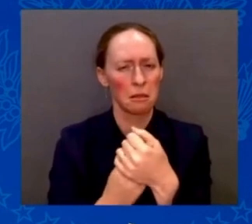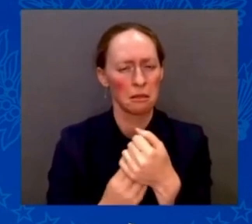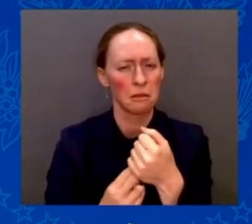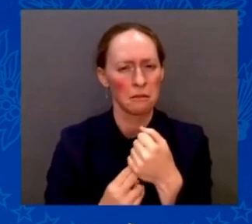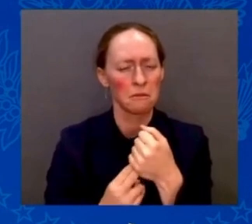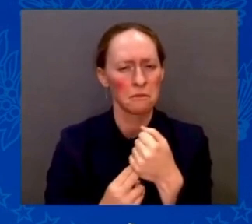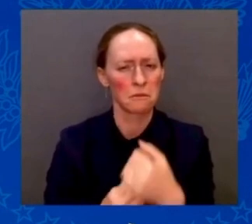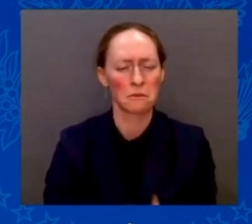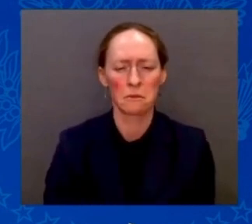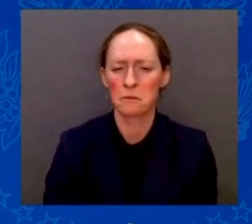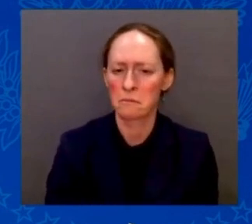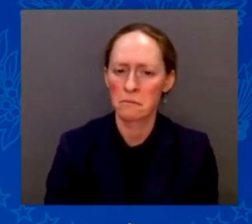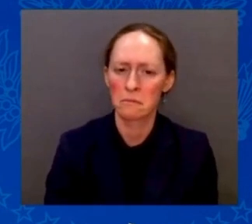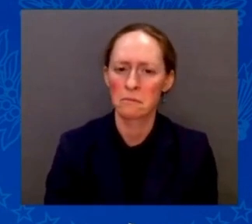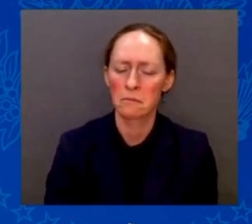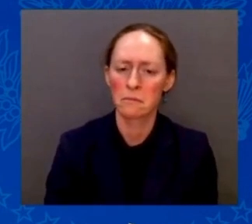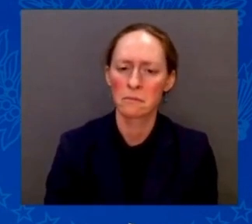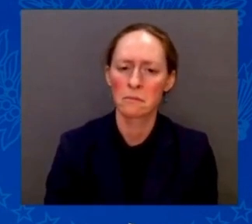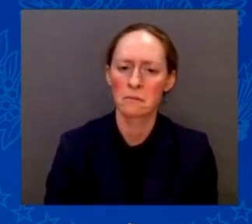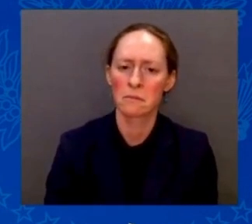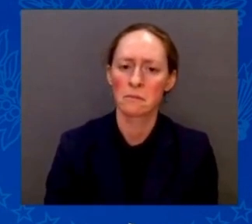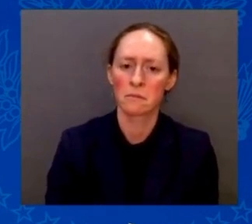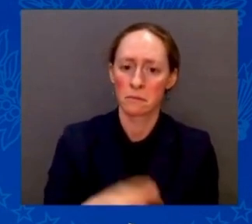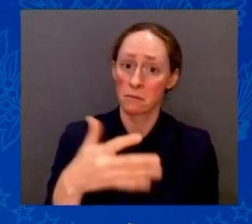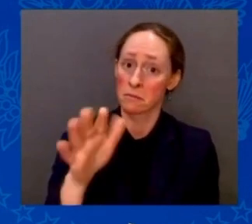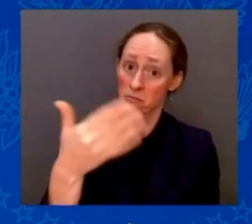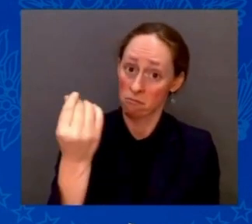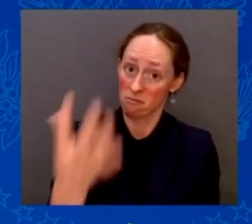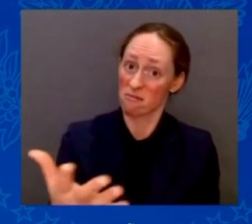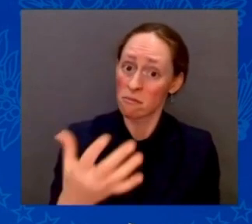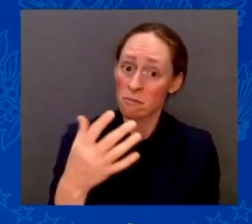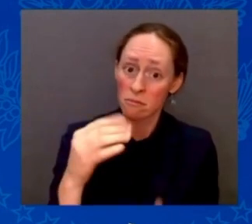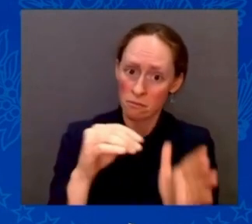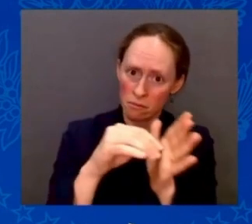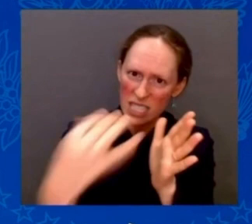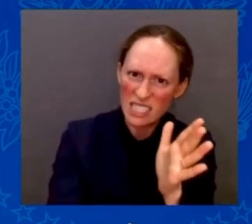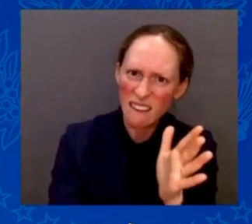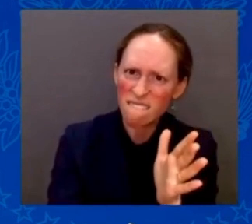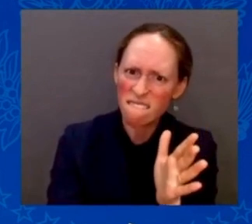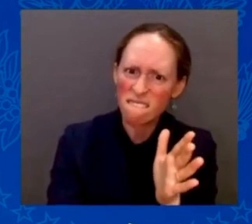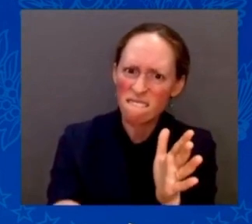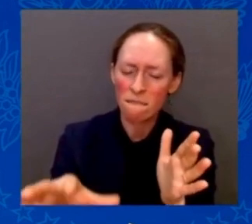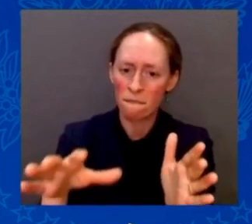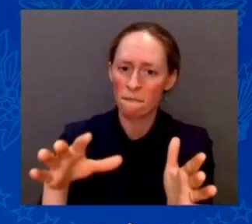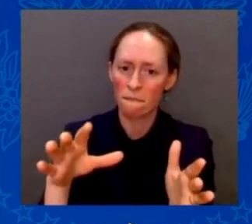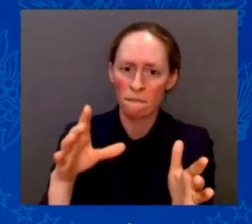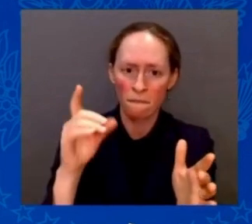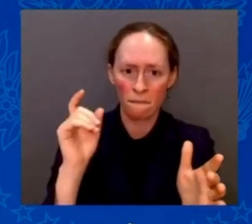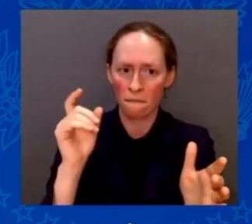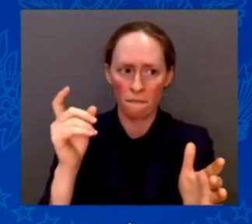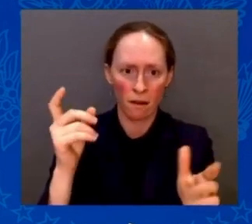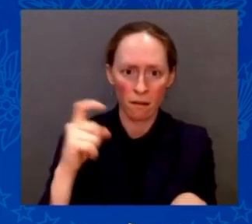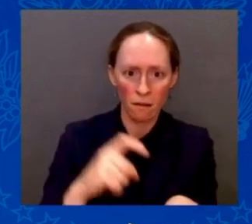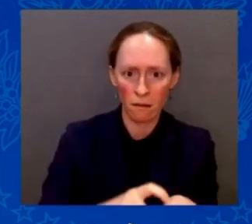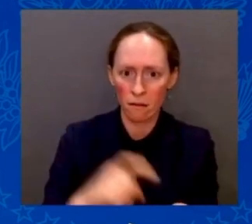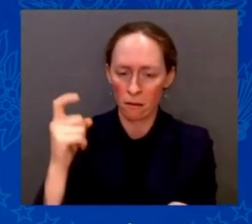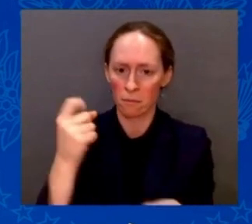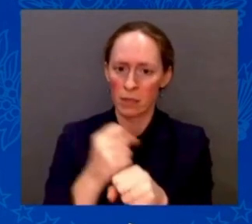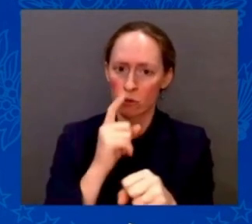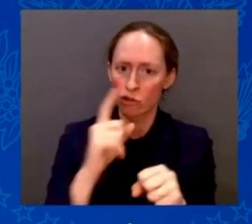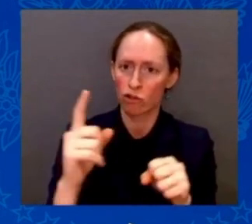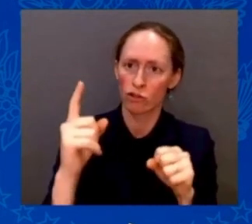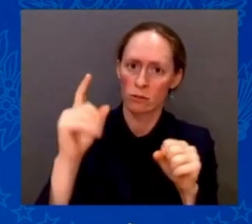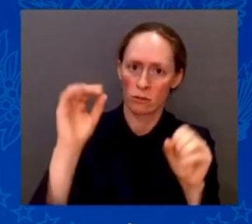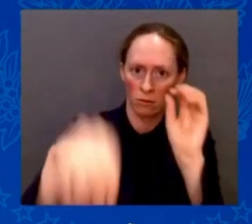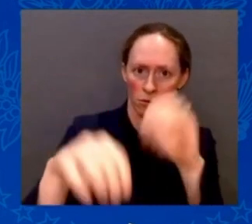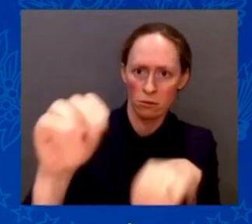lines. Both in terms of the actual structure, you know, we look out there and you see these large towers